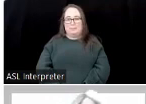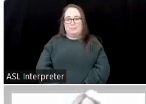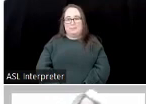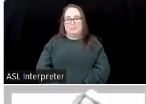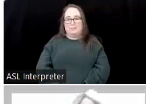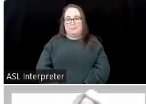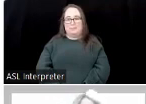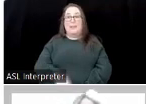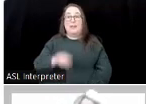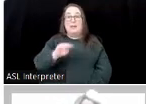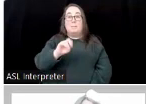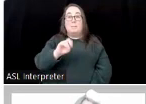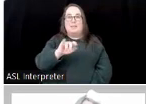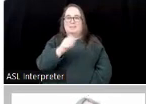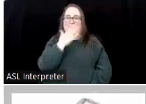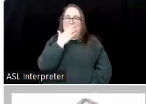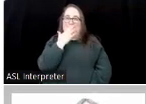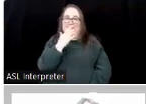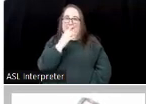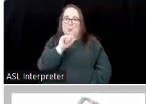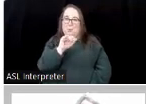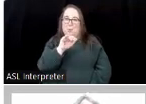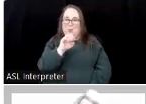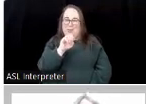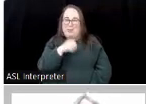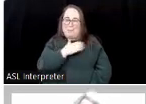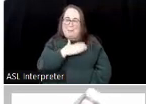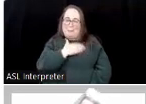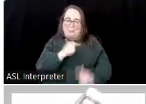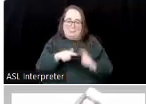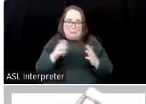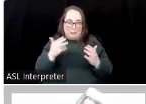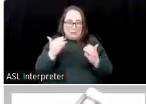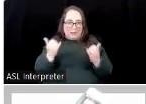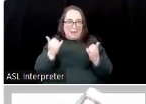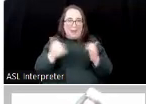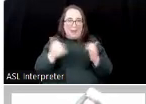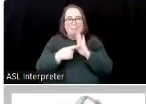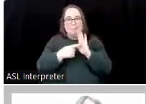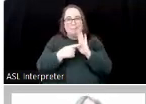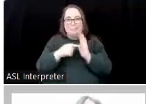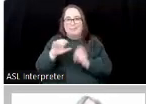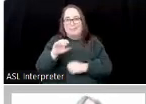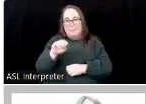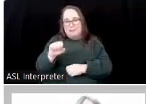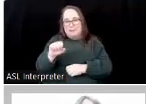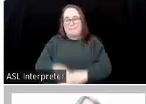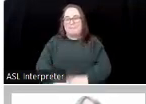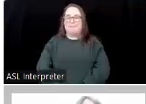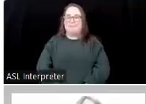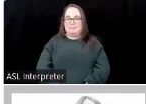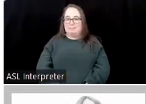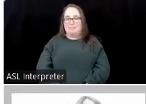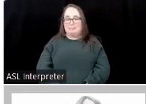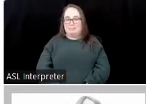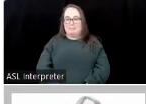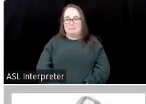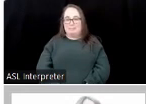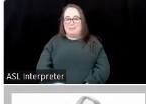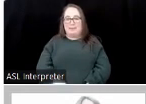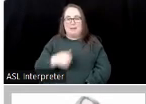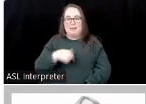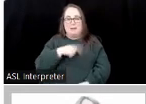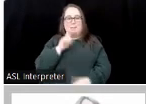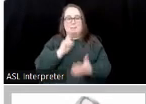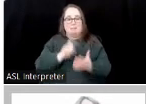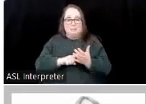Thank you, Laurie, and I'm really happy to be here with you today representing CMS. We have acknowledged